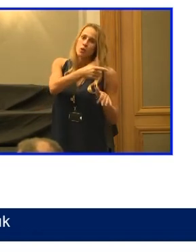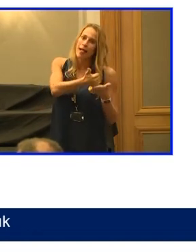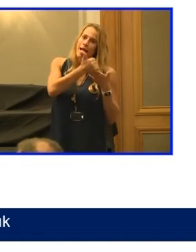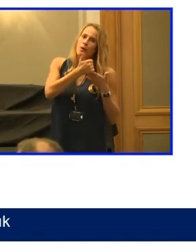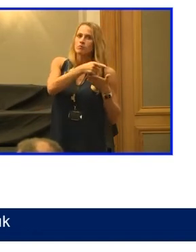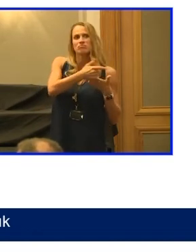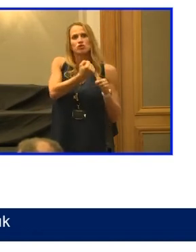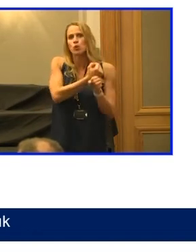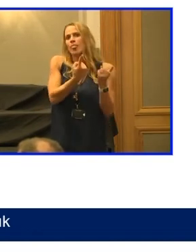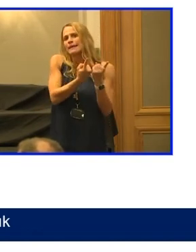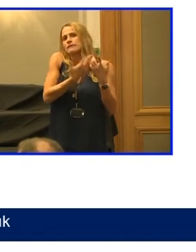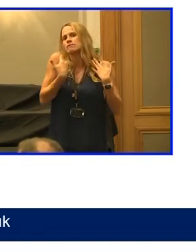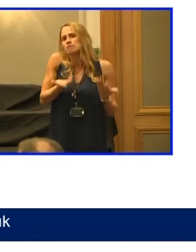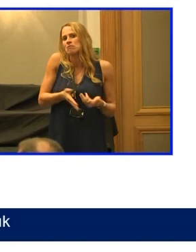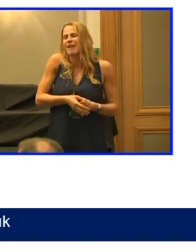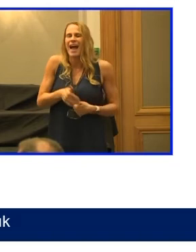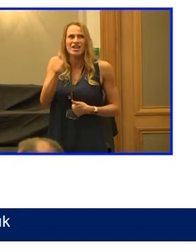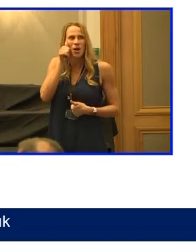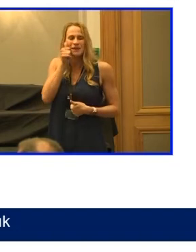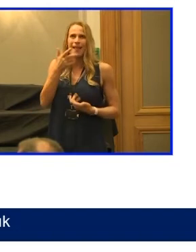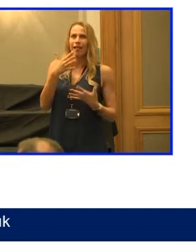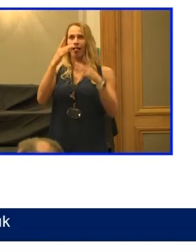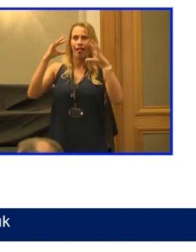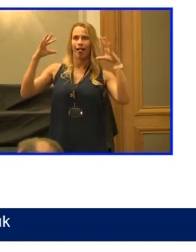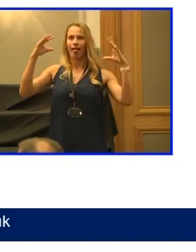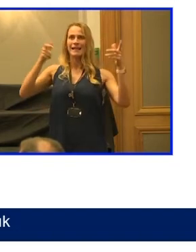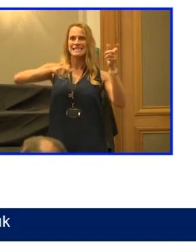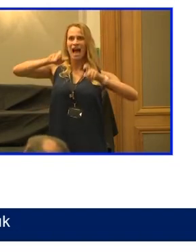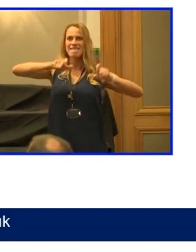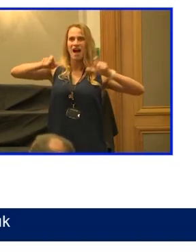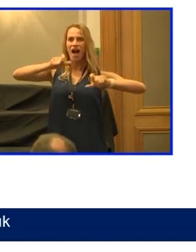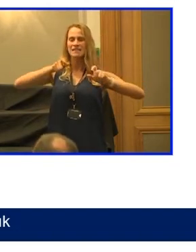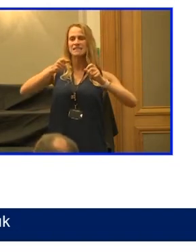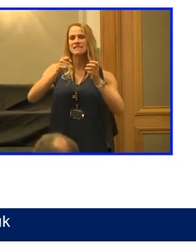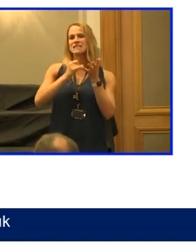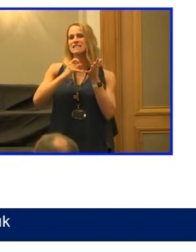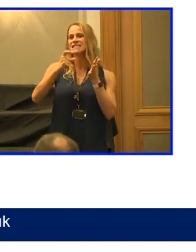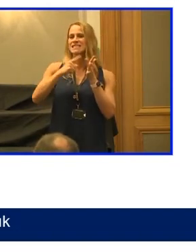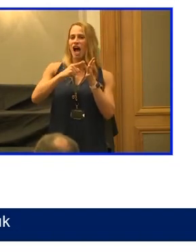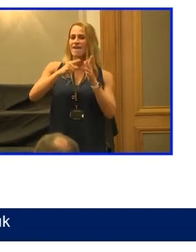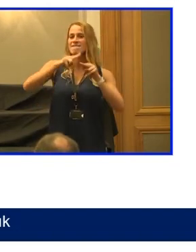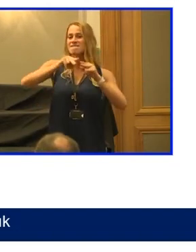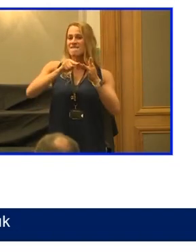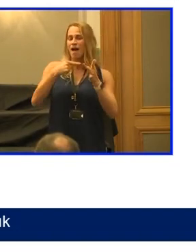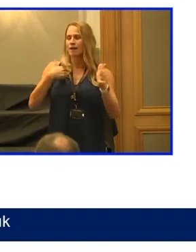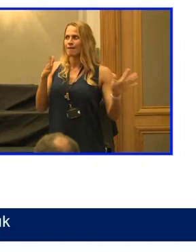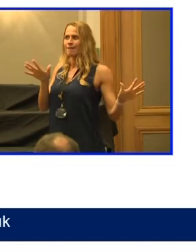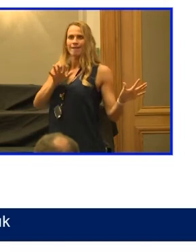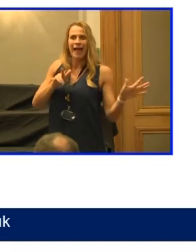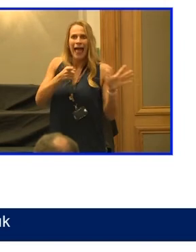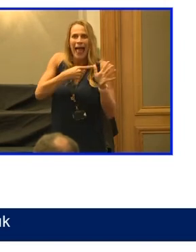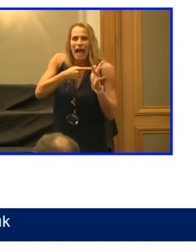Like, I know it sounds kind of sci-fi, but we're getting there, you know, so. Okay, I knew that question was gonna come up. Everyone's like, what about AI?